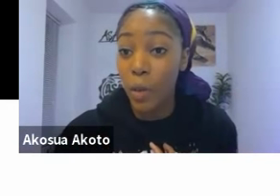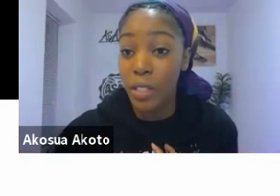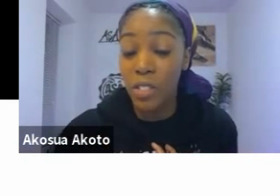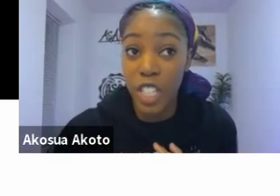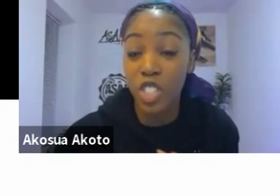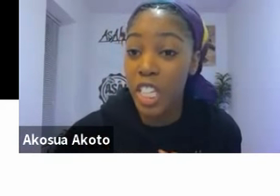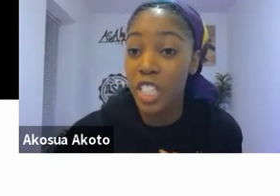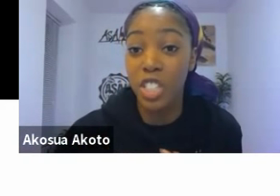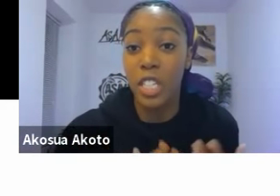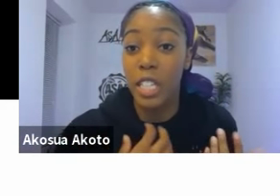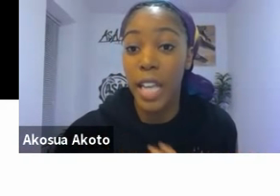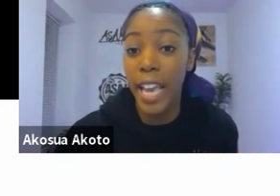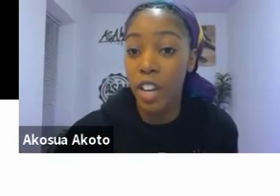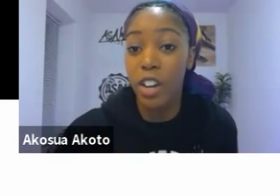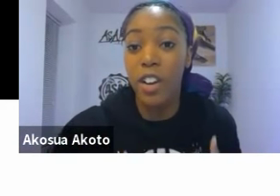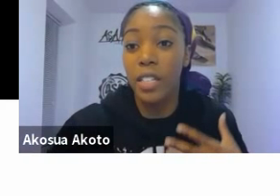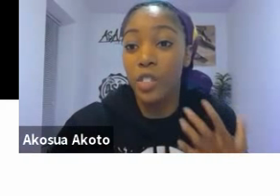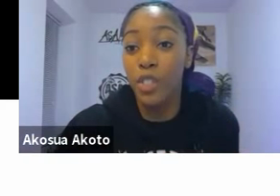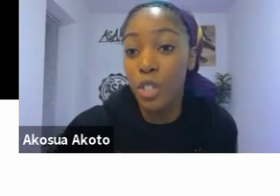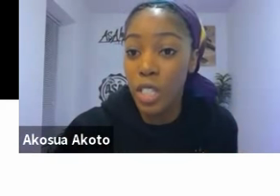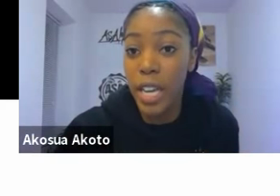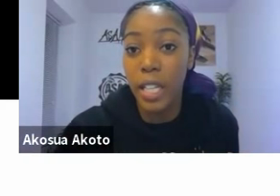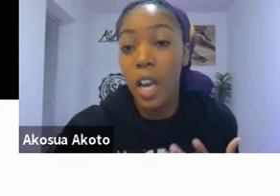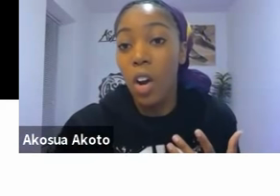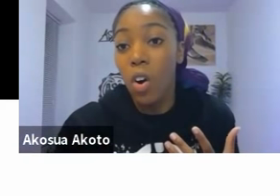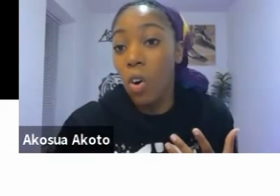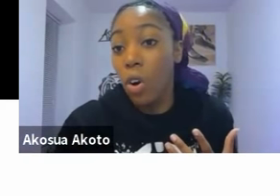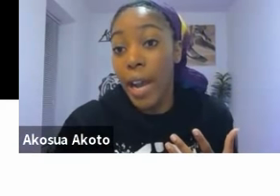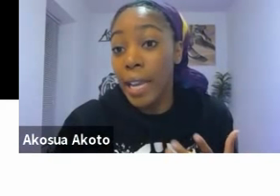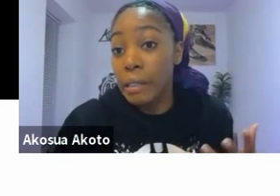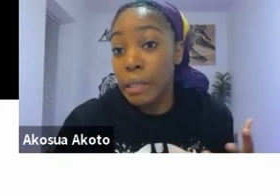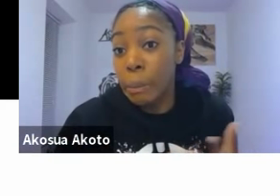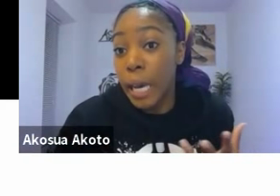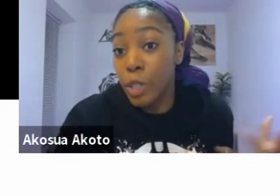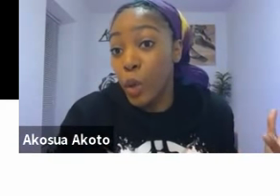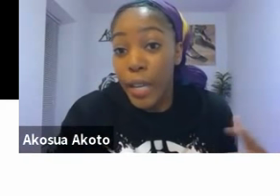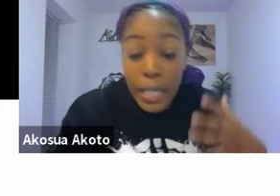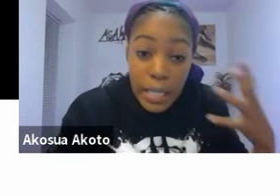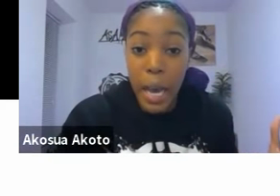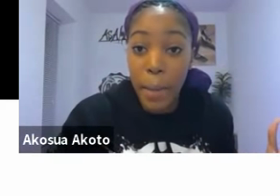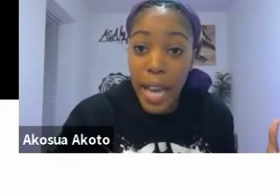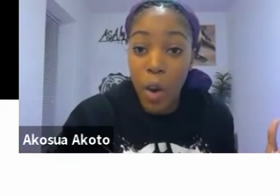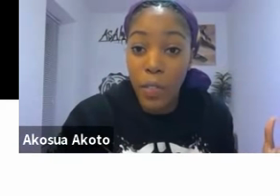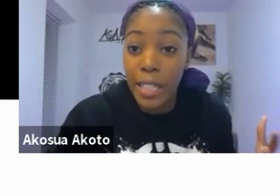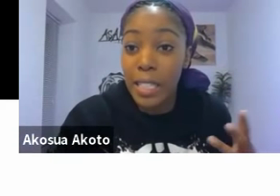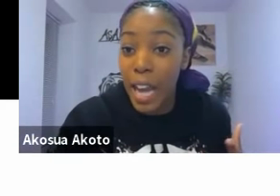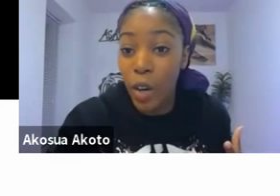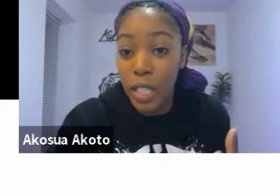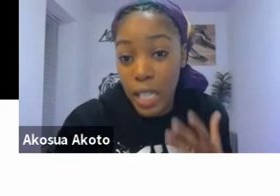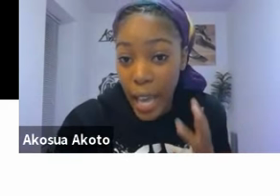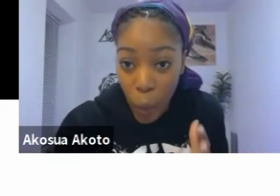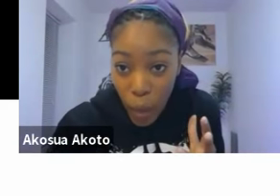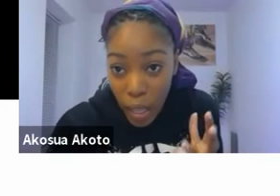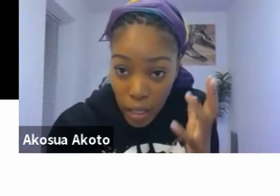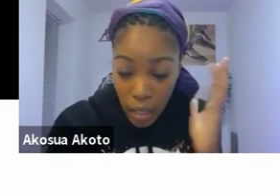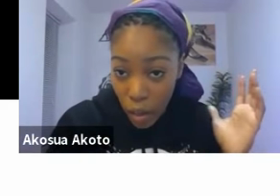letting out is frustration and anger and confusion, or I guess sometimes joy because it's coming out, then it's not gonna